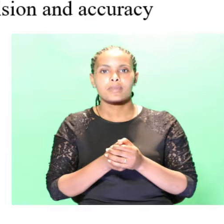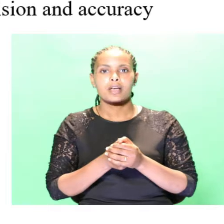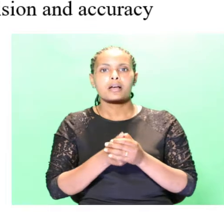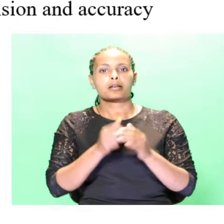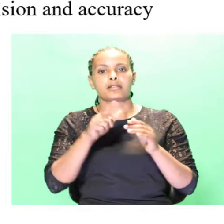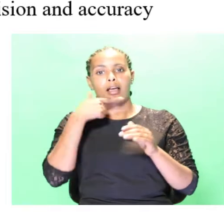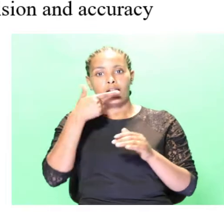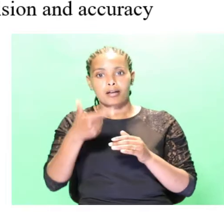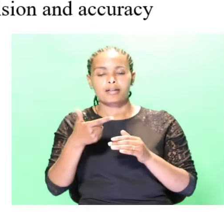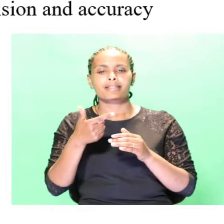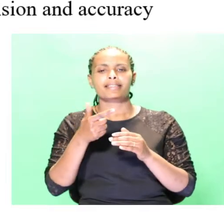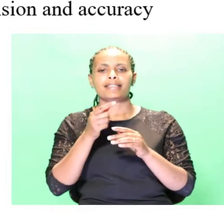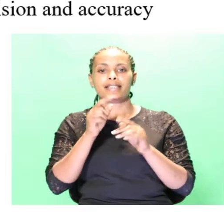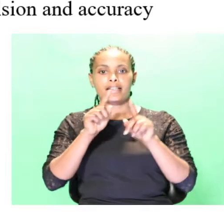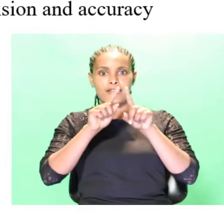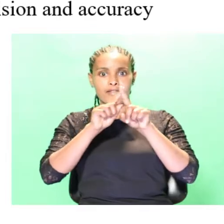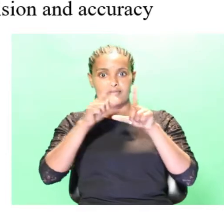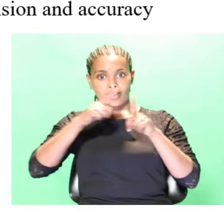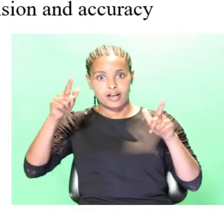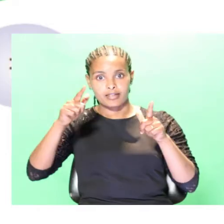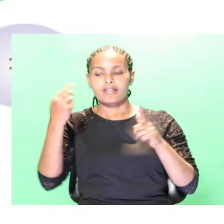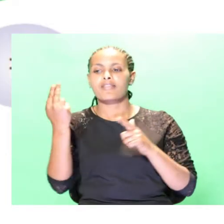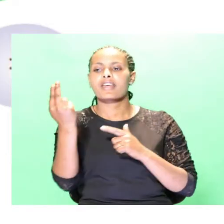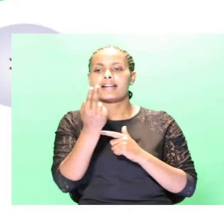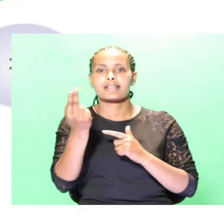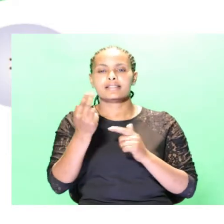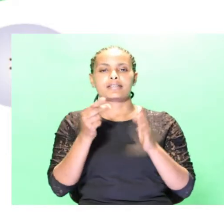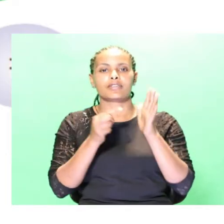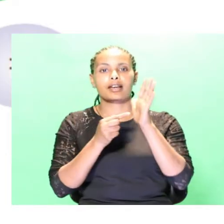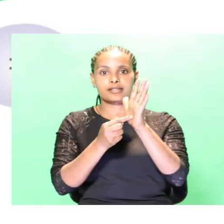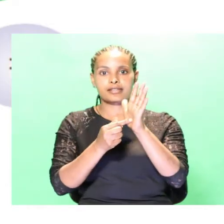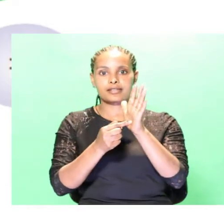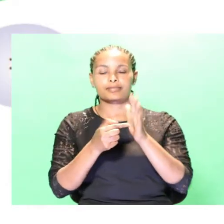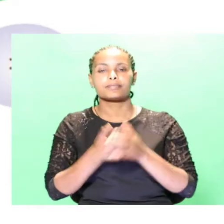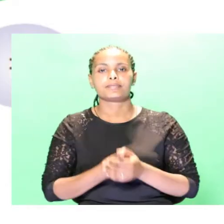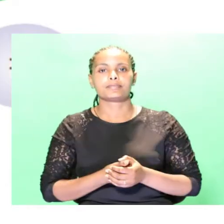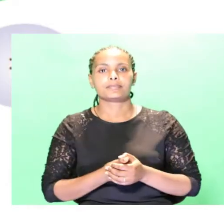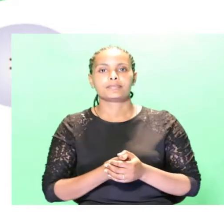tell the number of significant figures.